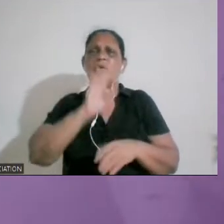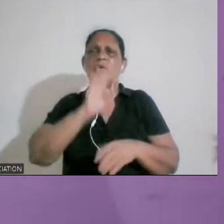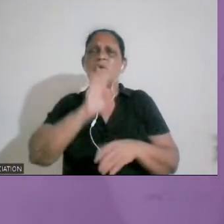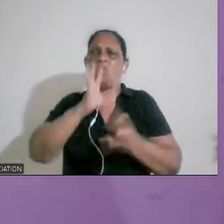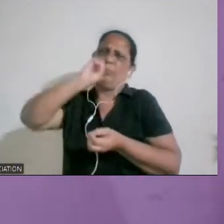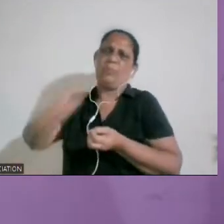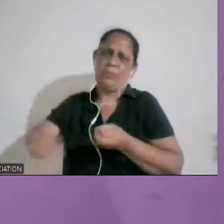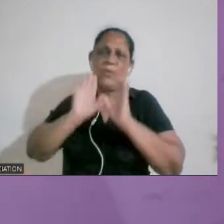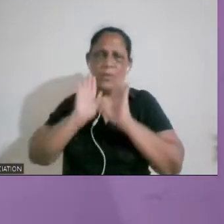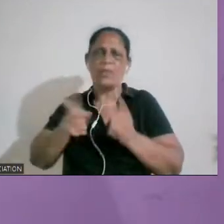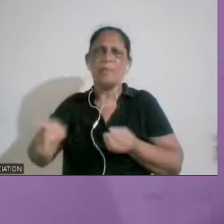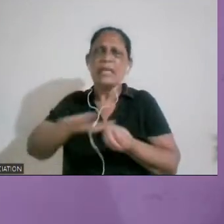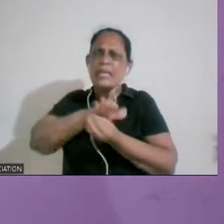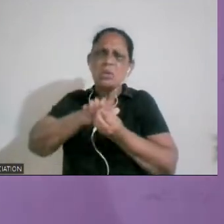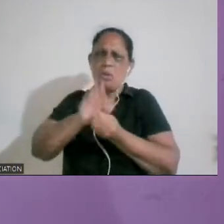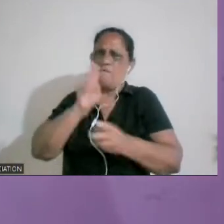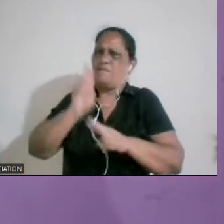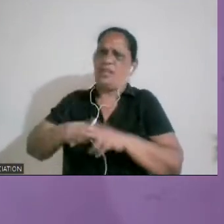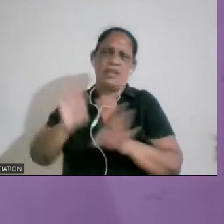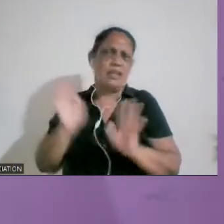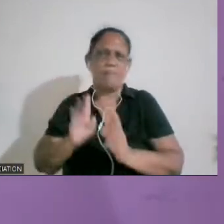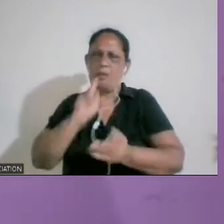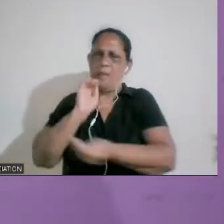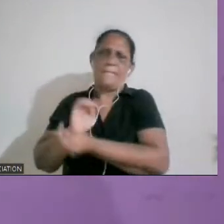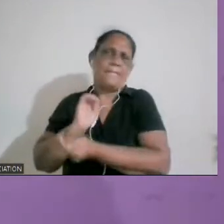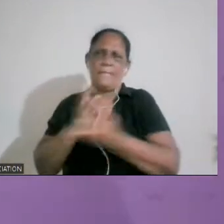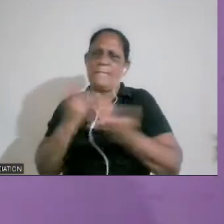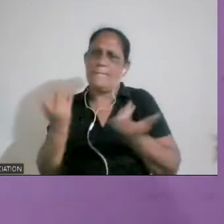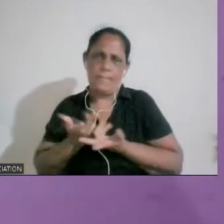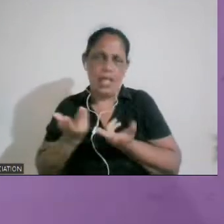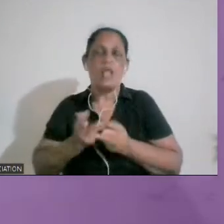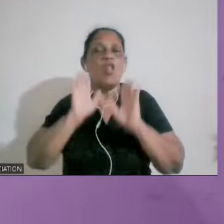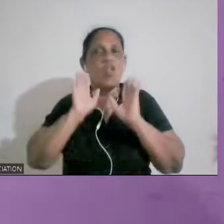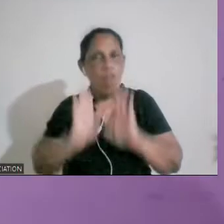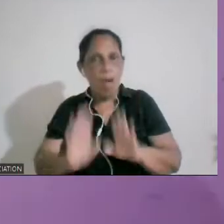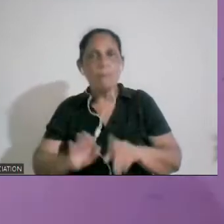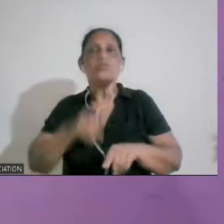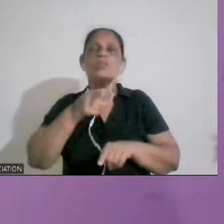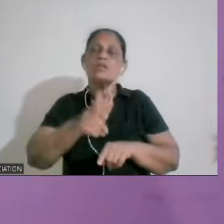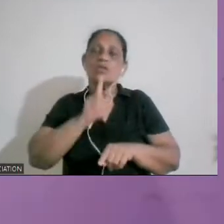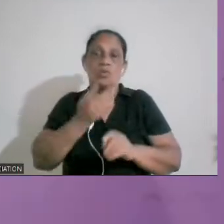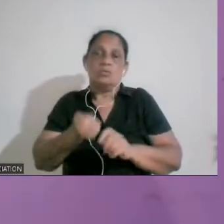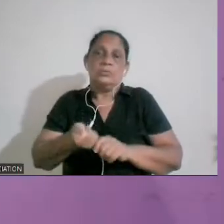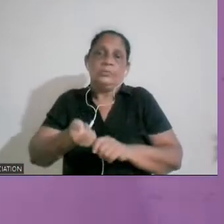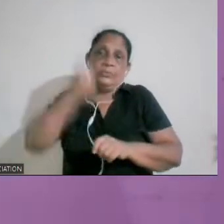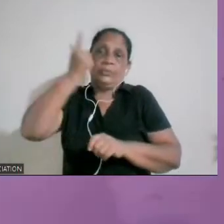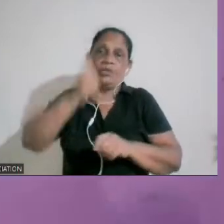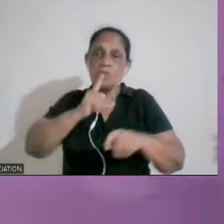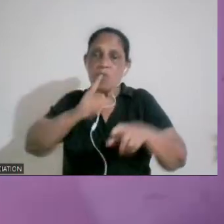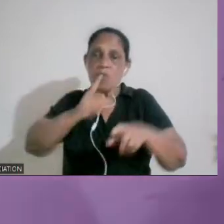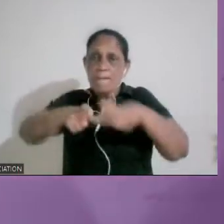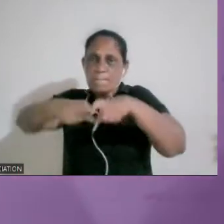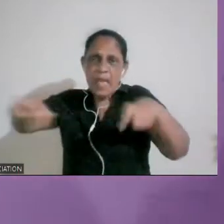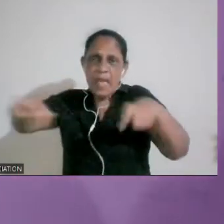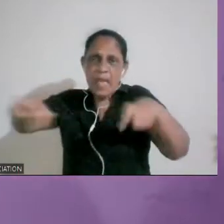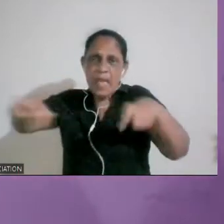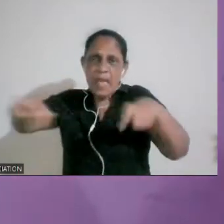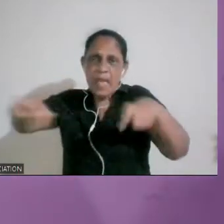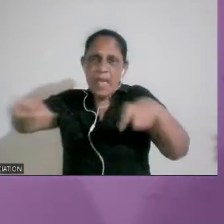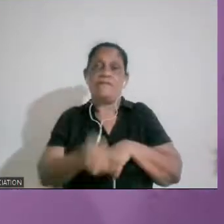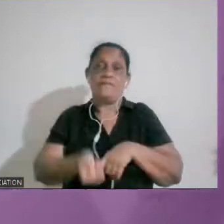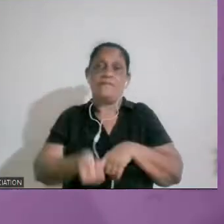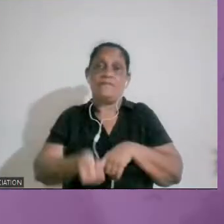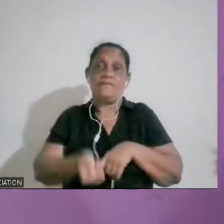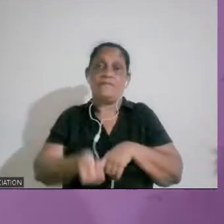sanitary pad and not found as easily in Sri Lanka. Lastly is probably the